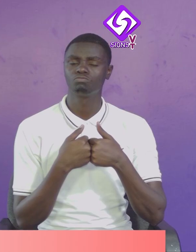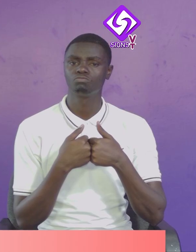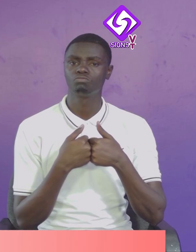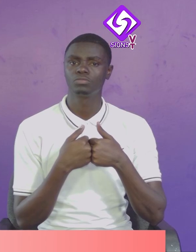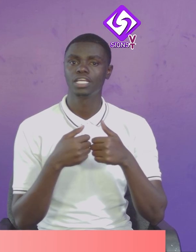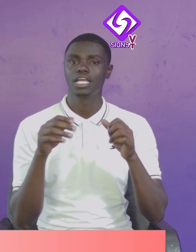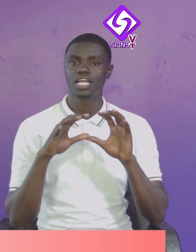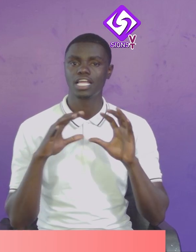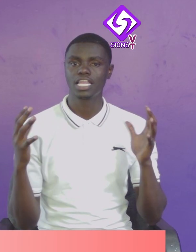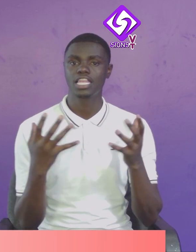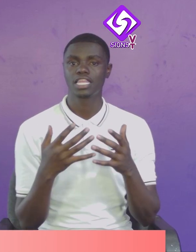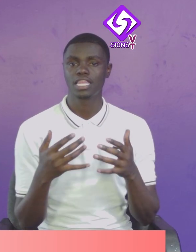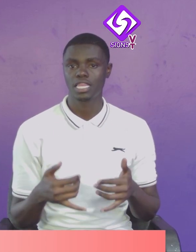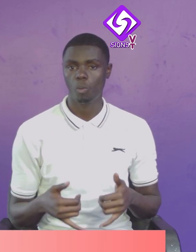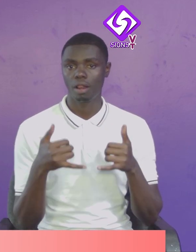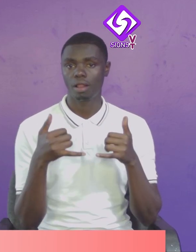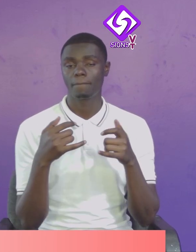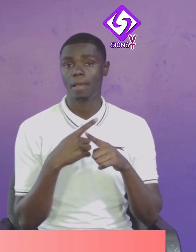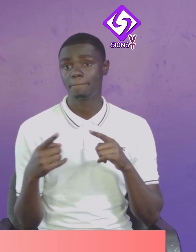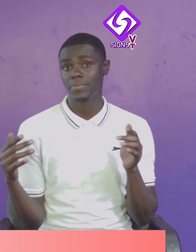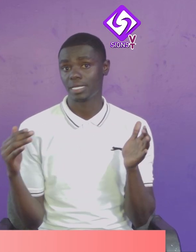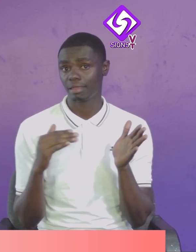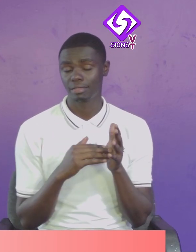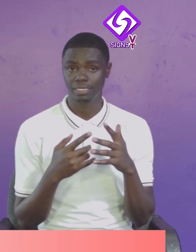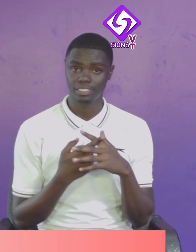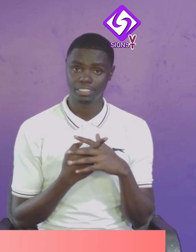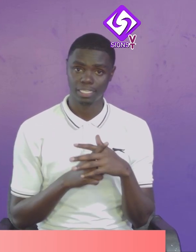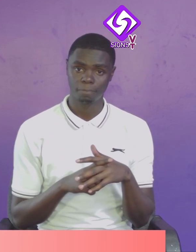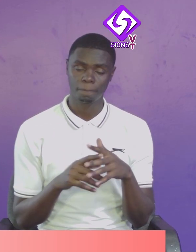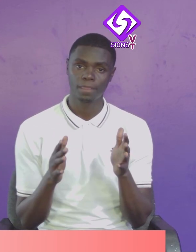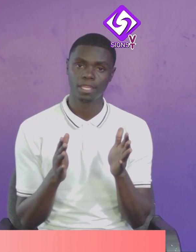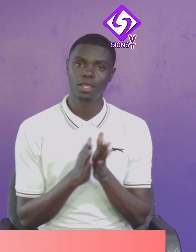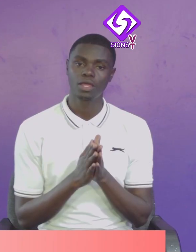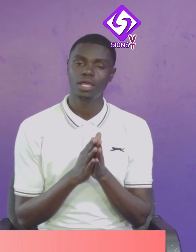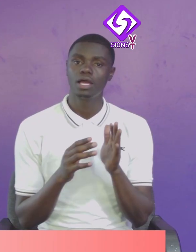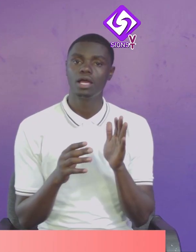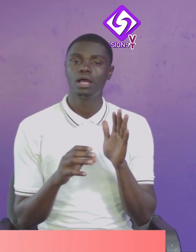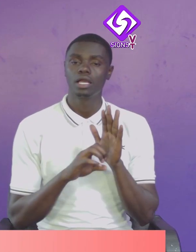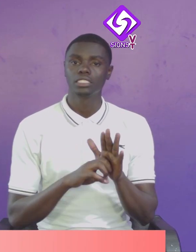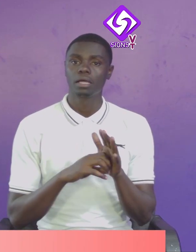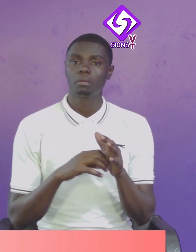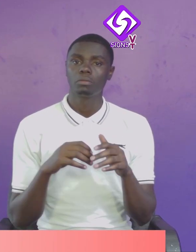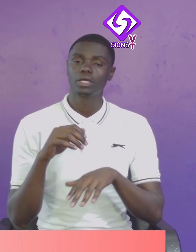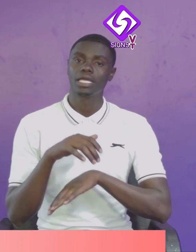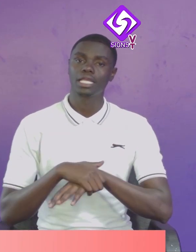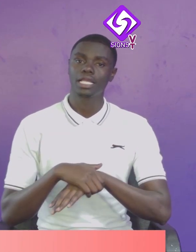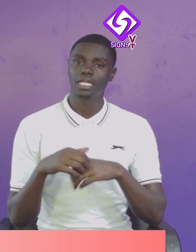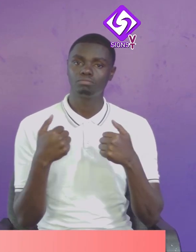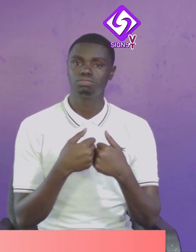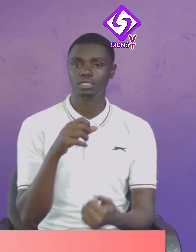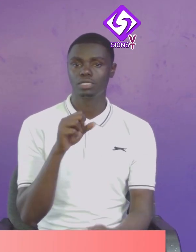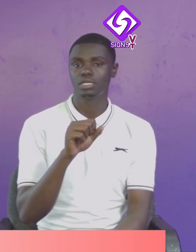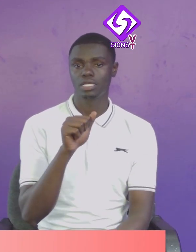in the World Cup. And but then again, let's kick off with for example, the England versus Serbia game that England won